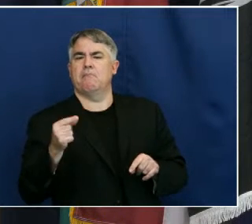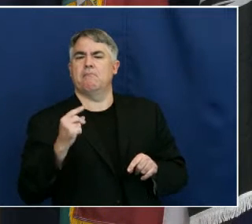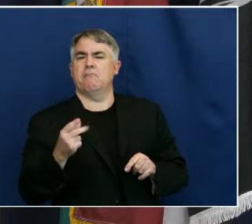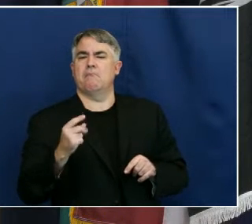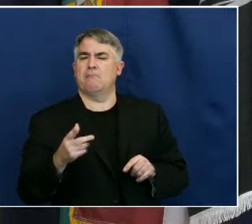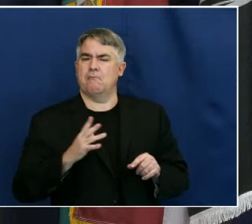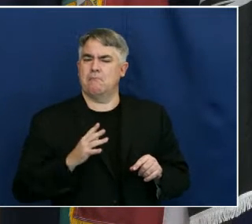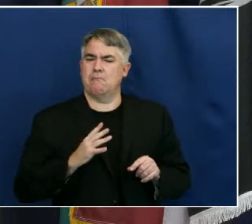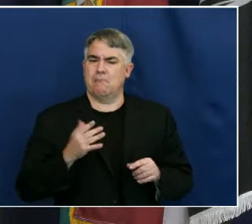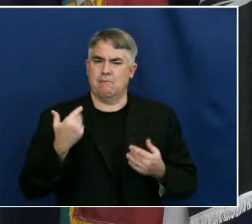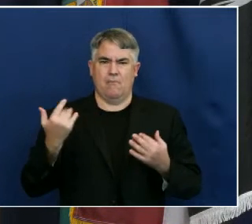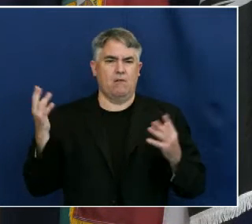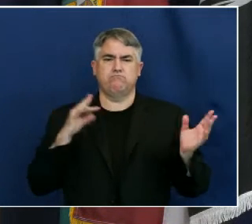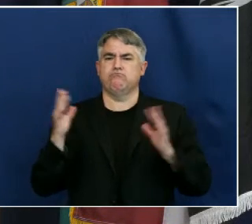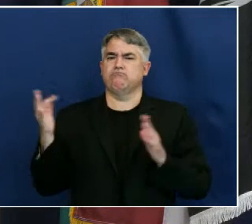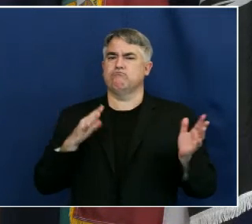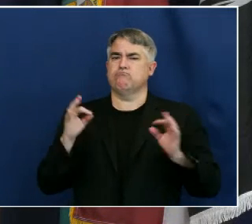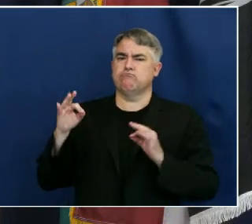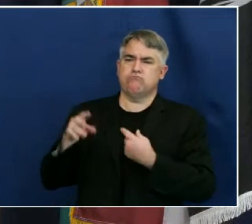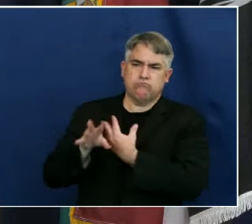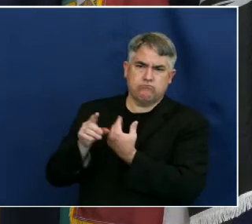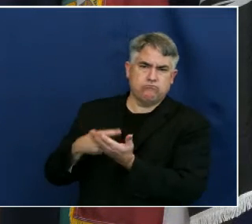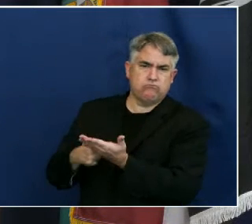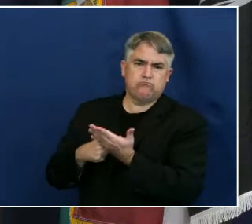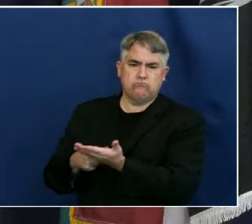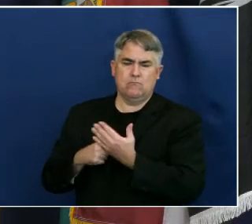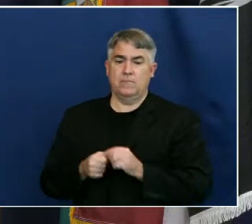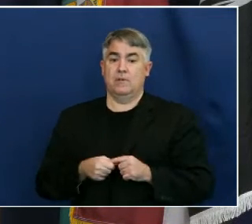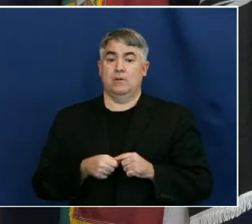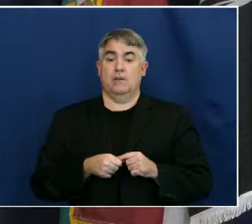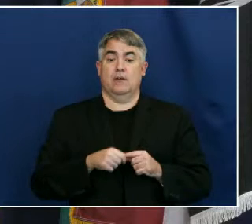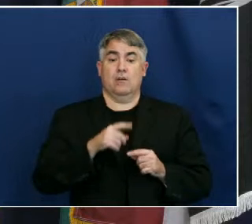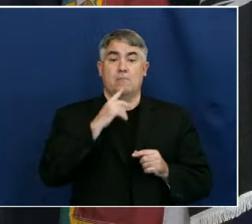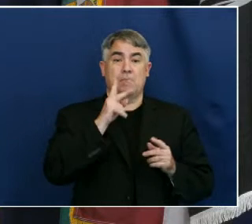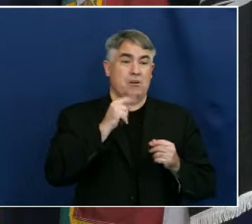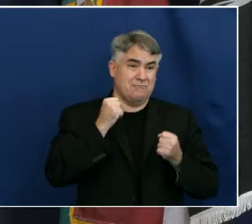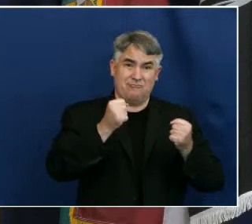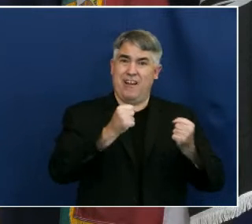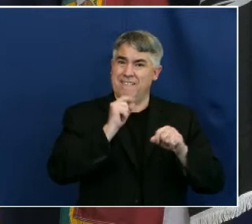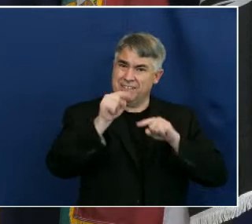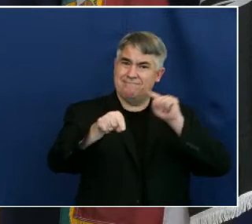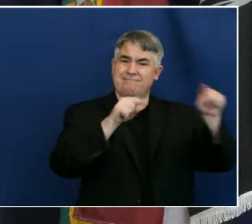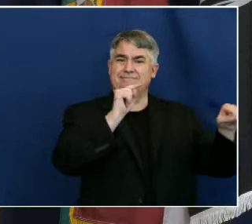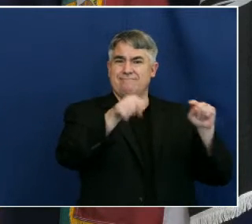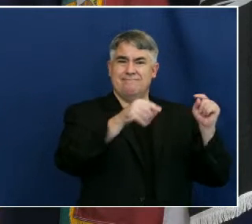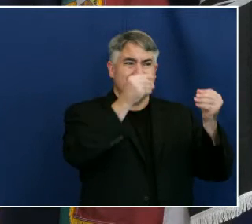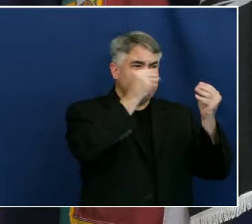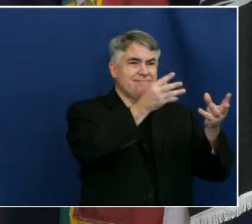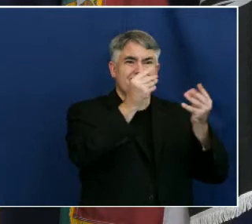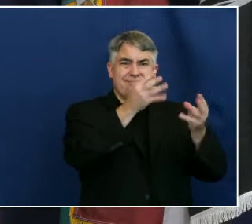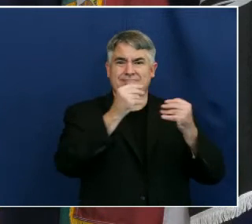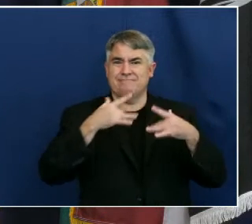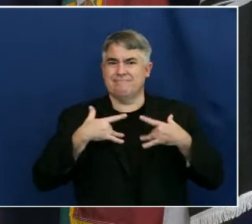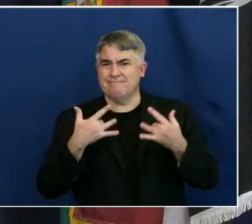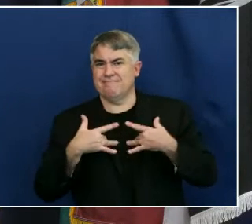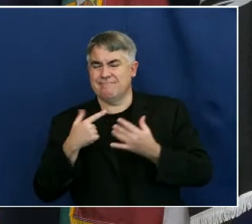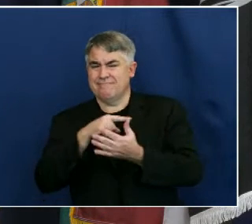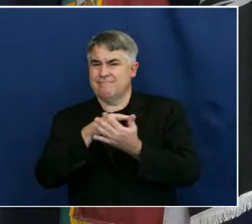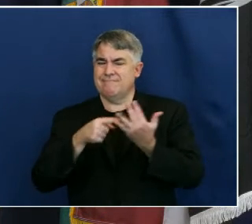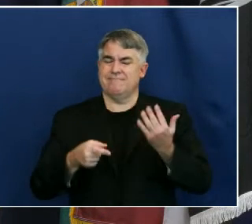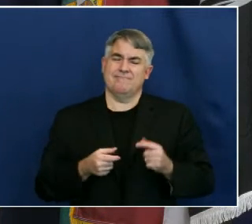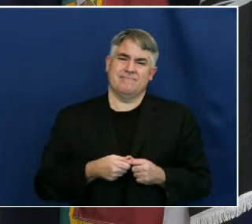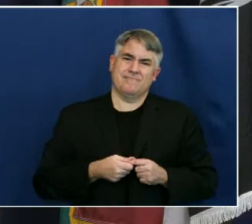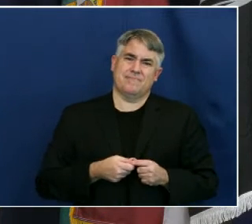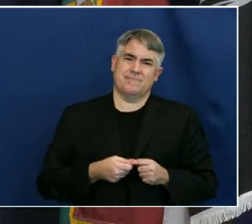the hardest-hit communities and trying to reach folks. We're opening up more sites. We're going to begin testing and piloting some walk-up sites in